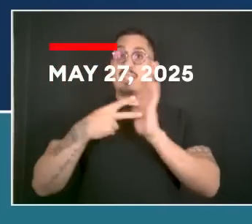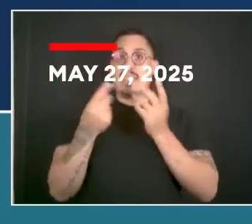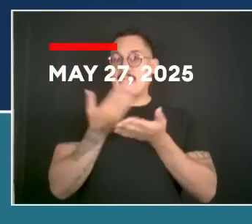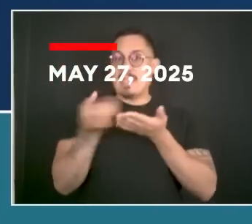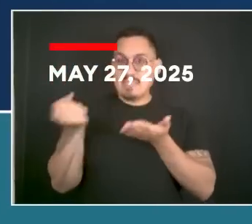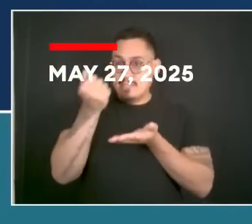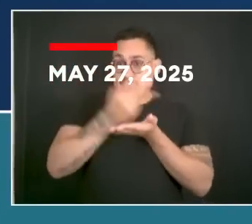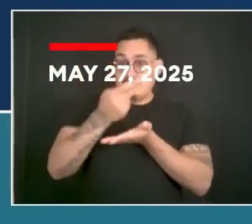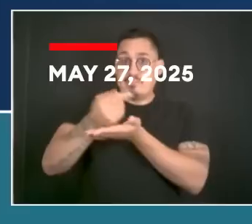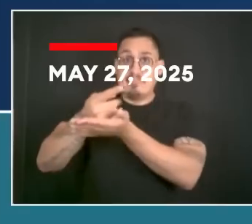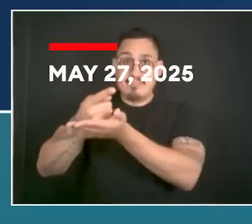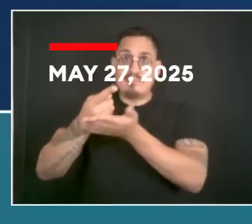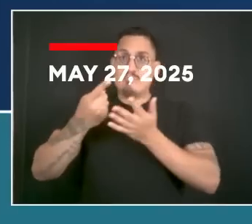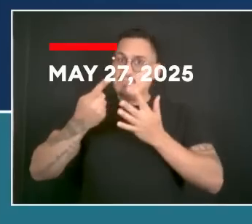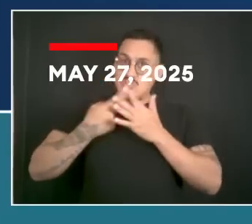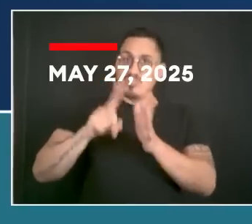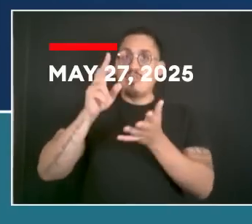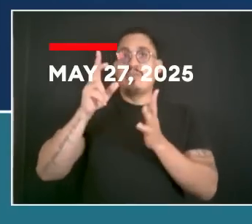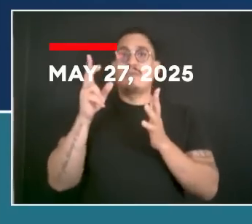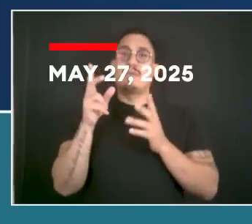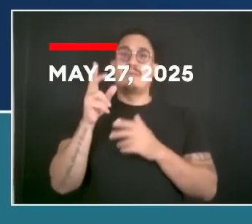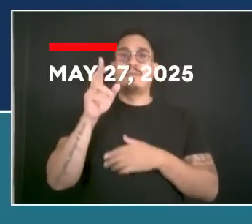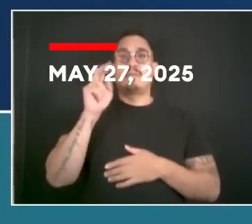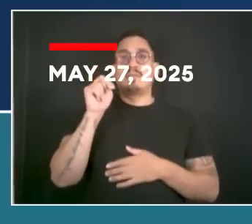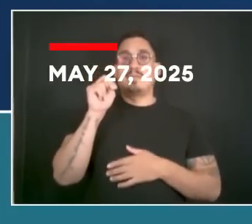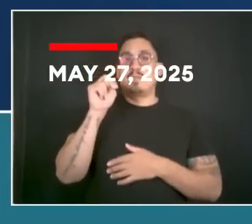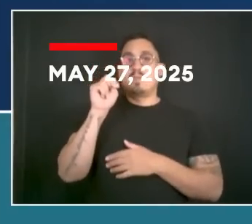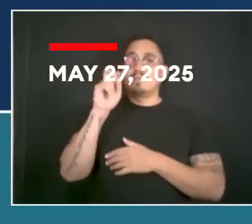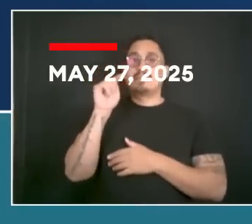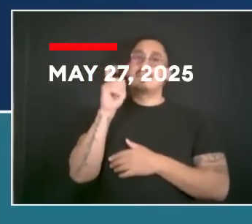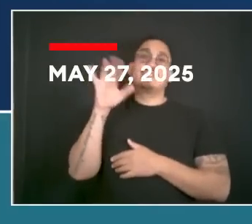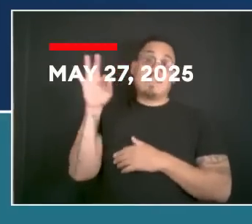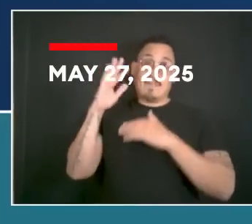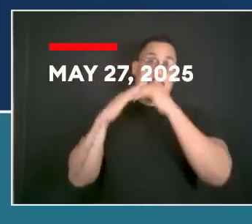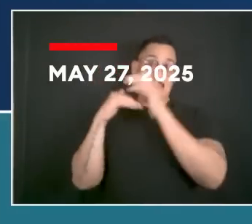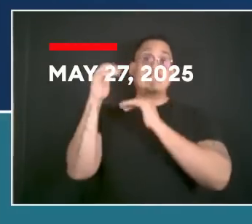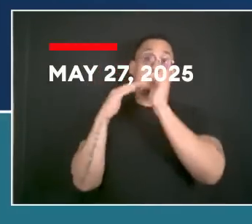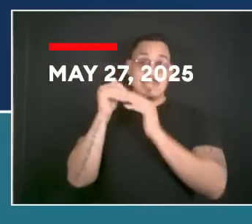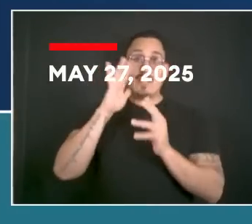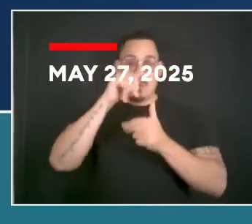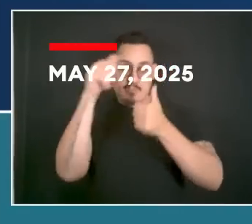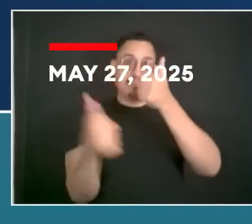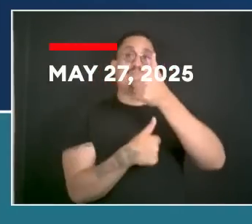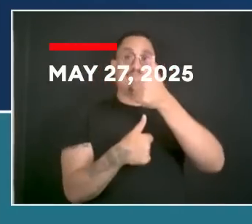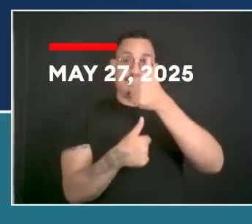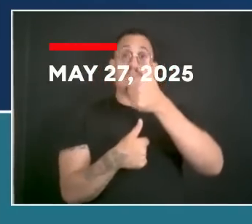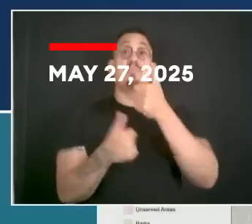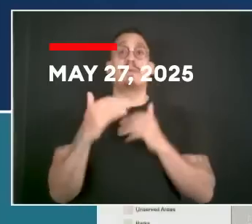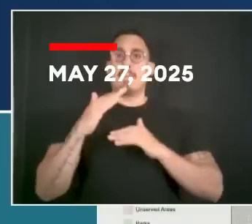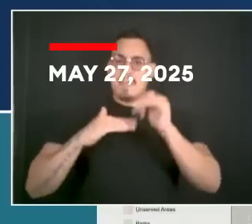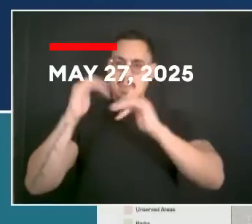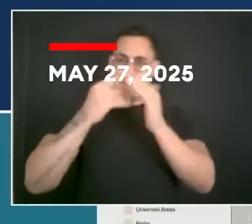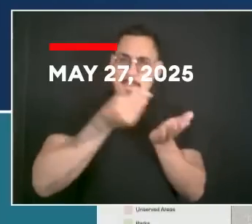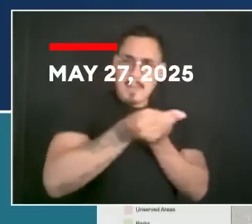initiative. And $30 million in funding. We've begun laying the groundwork to purchase and